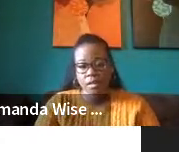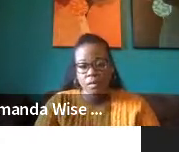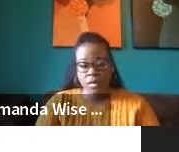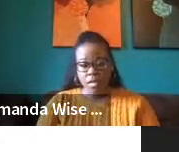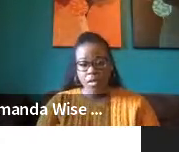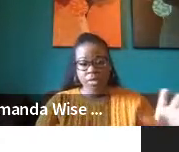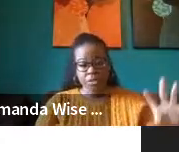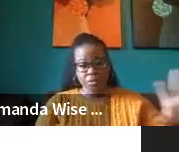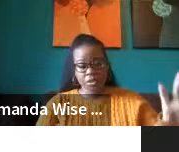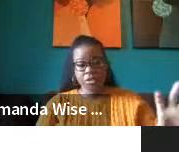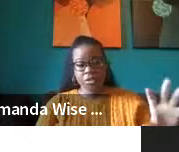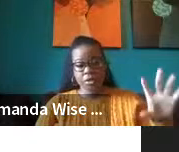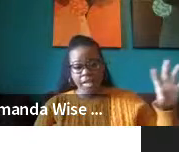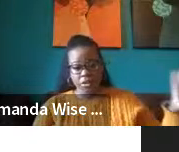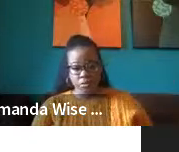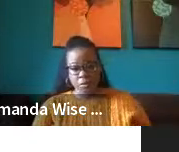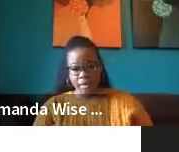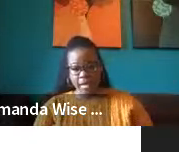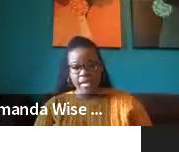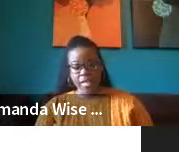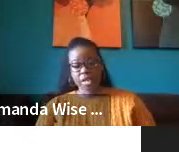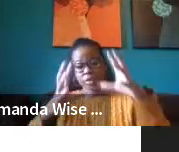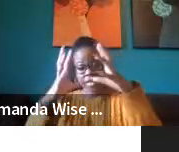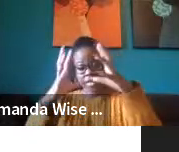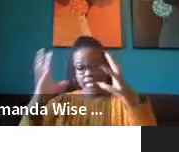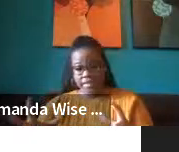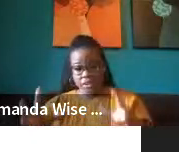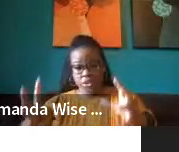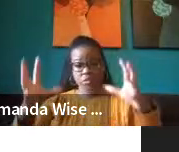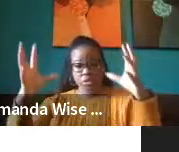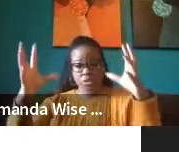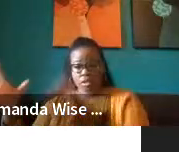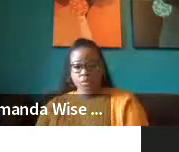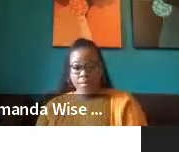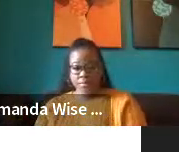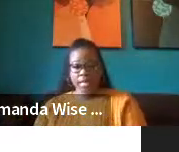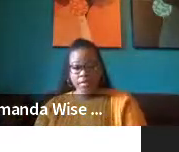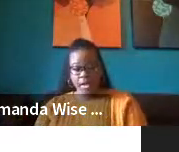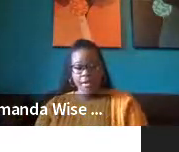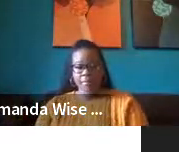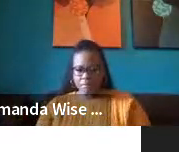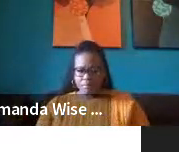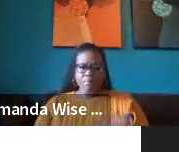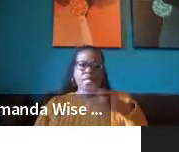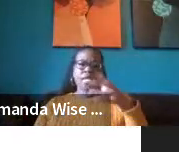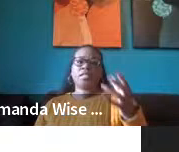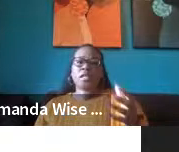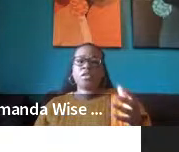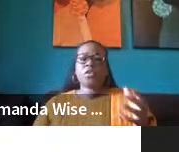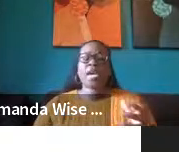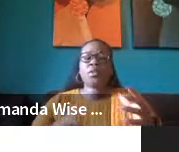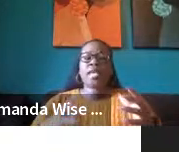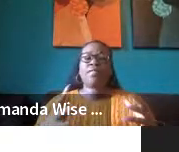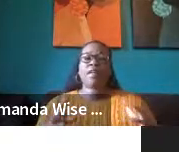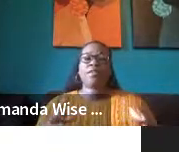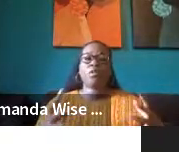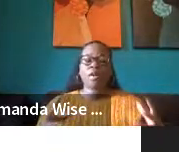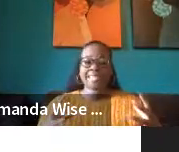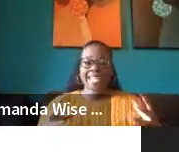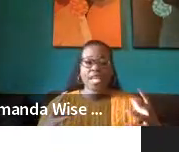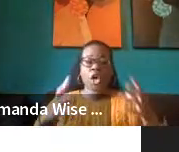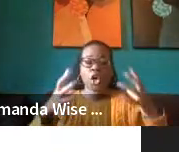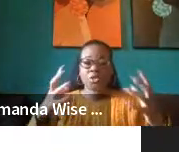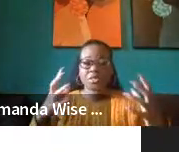And so once you secure your actual domain, you can connect it to what you call a website, right? And so you actually have to have